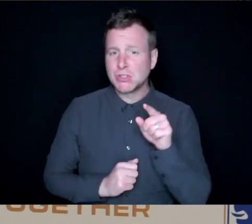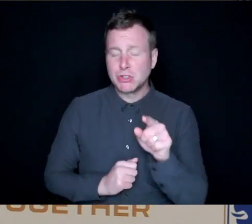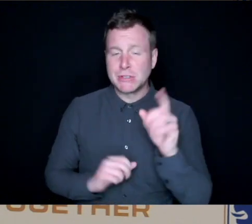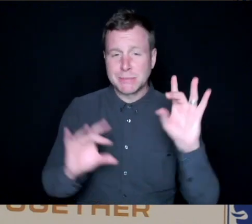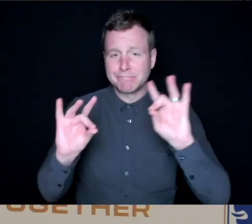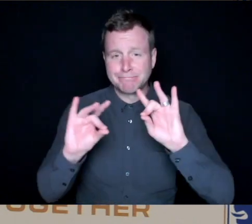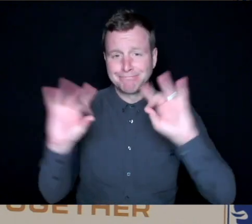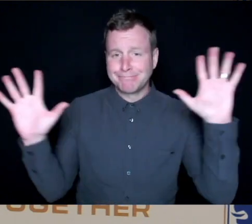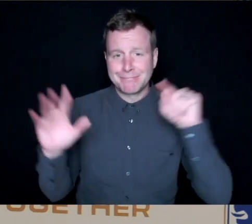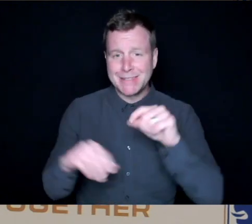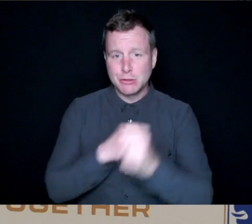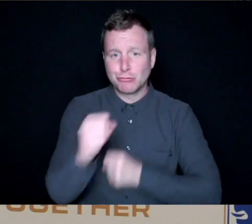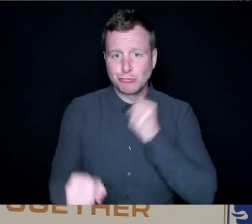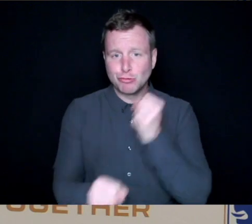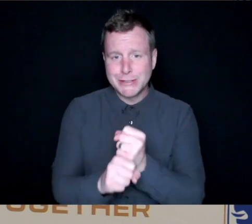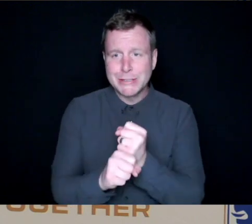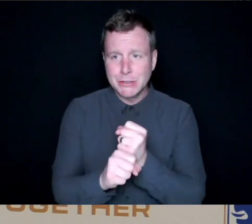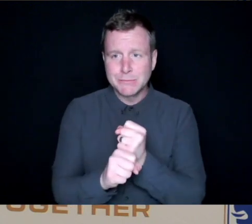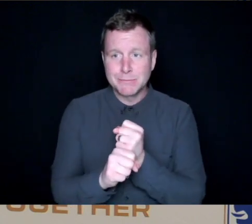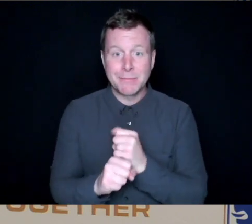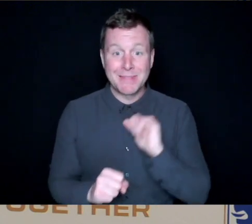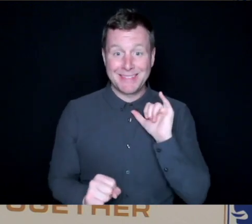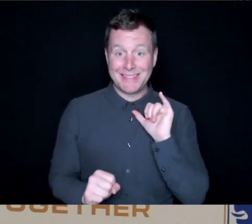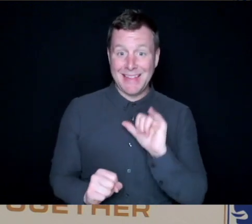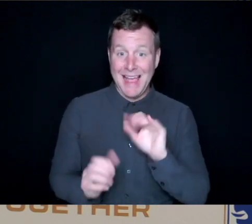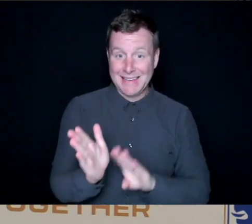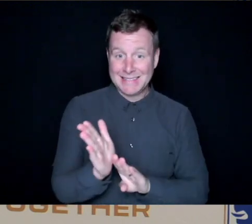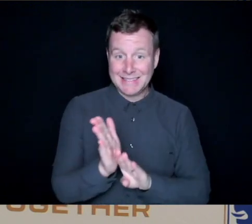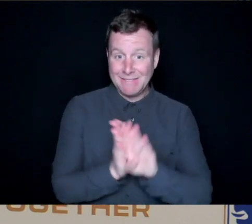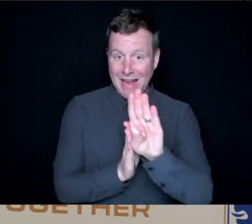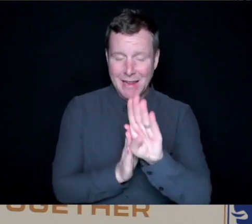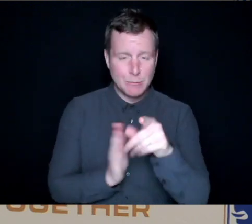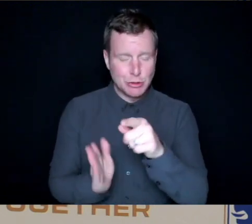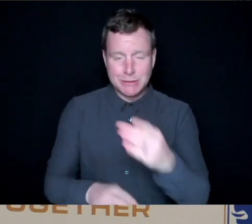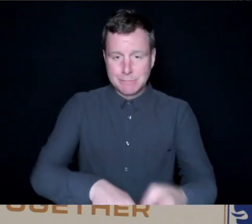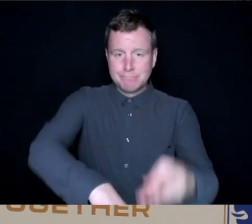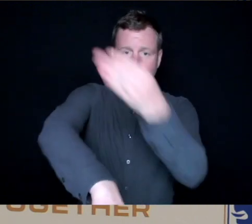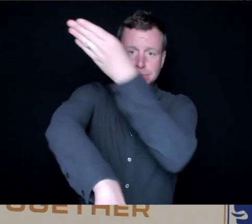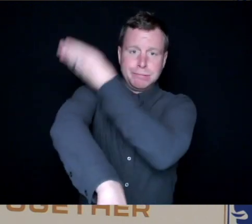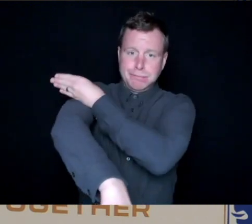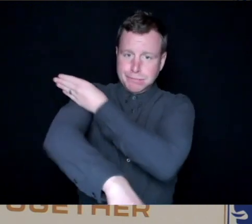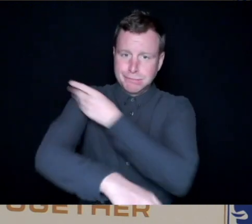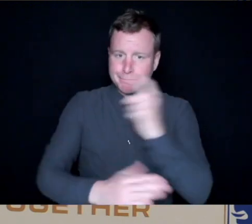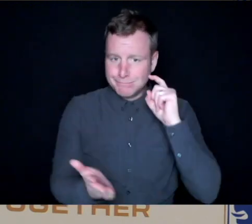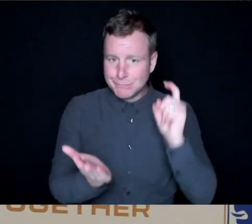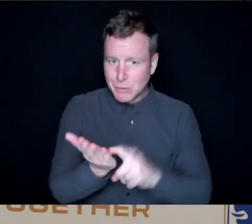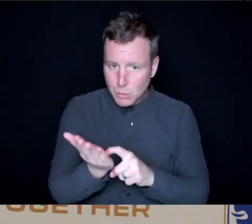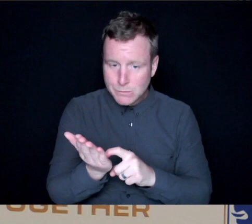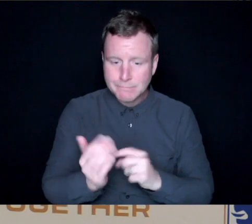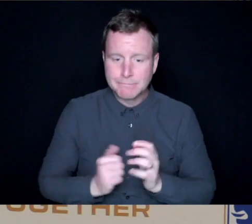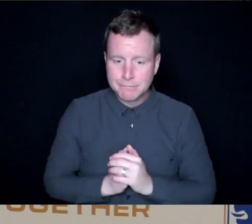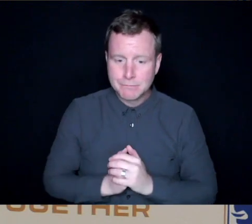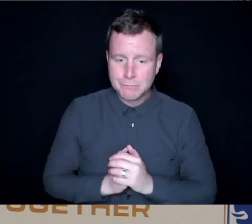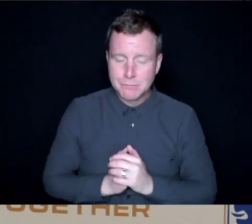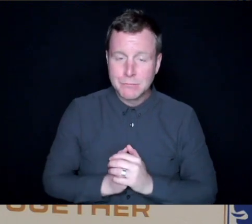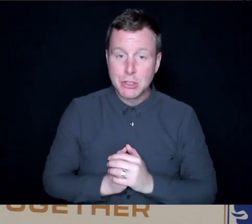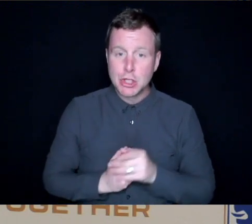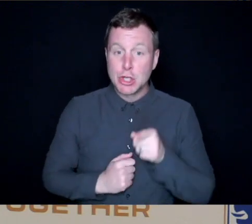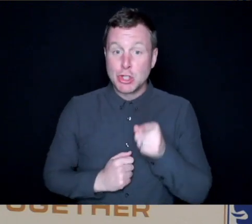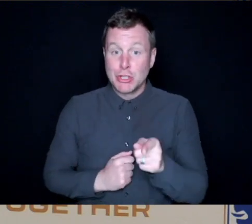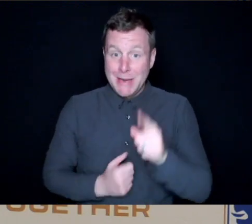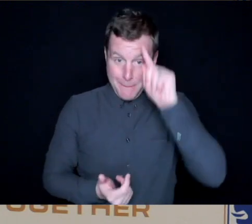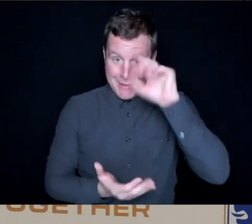she's been exceptional. I think that her development, she's improved tons. I think she believes in